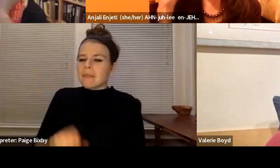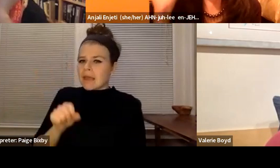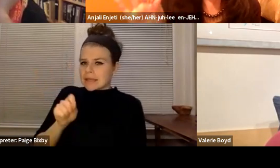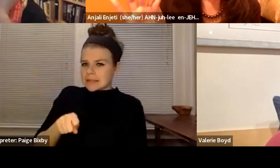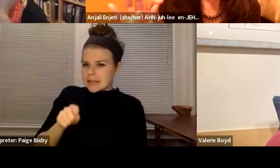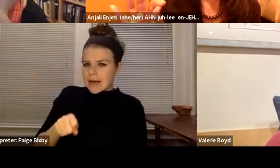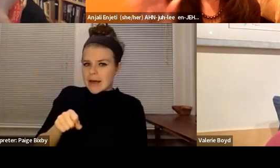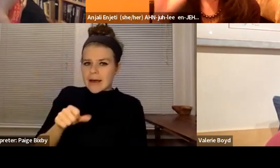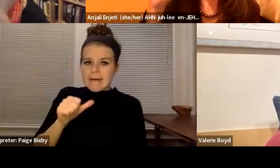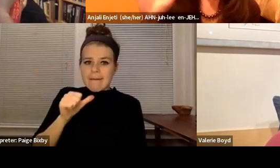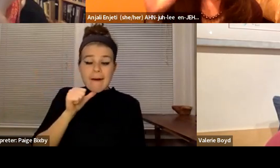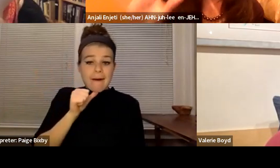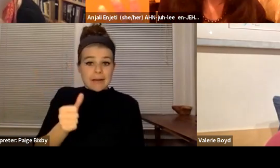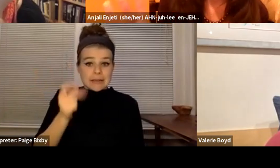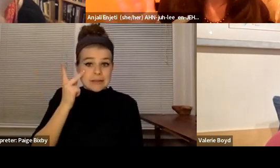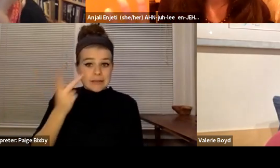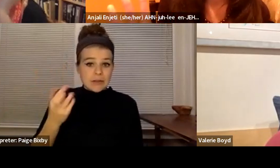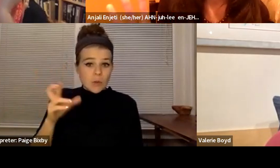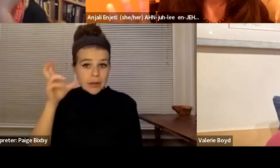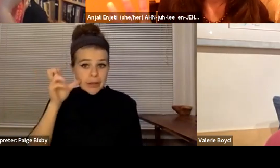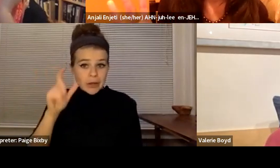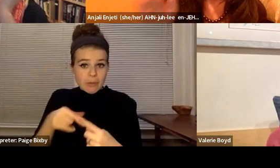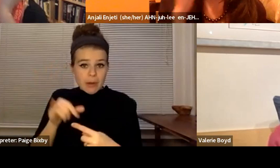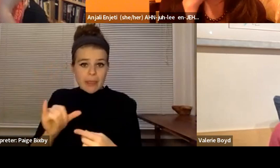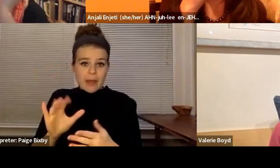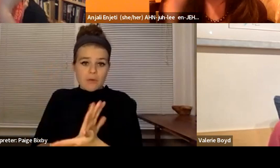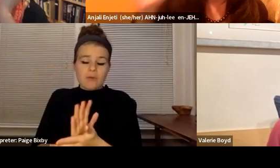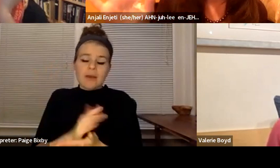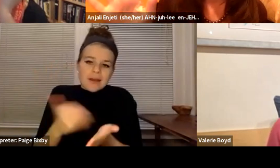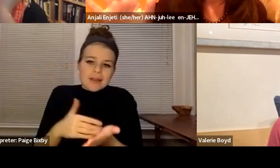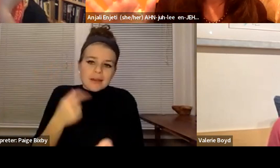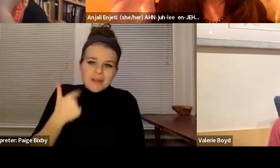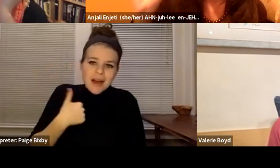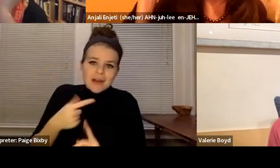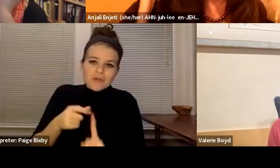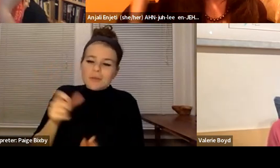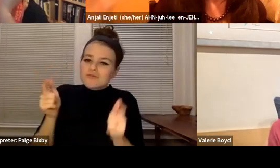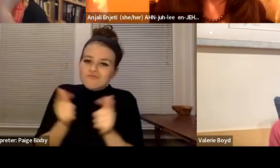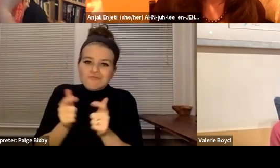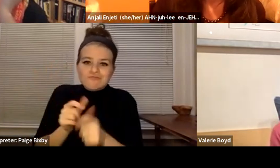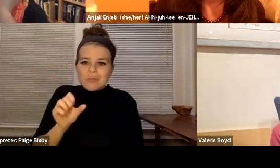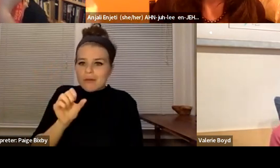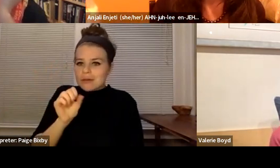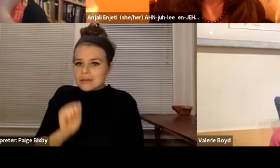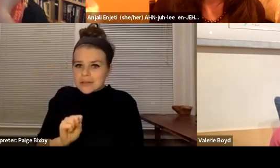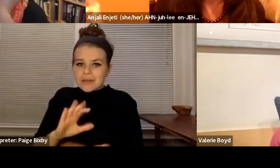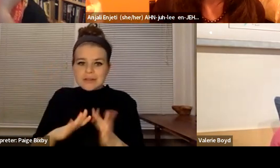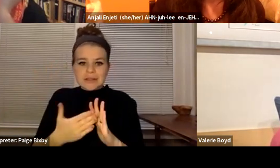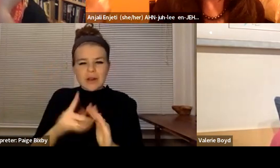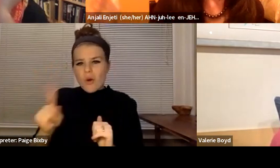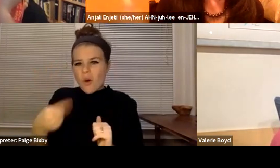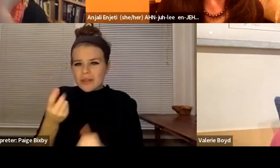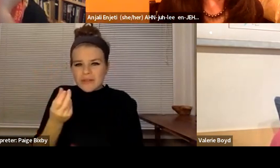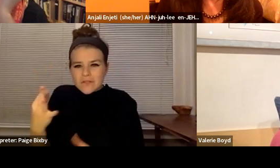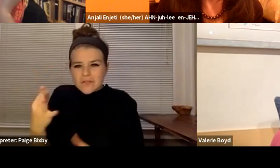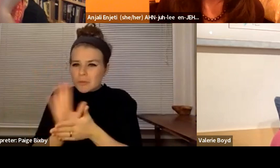or even hear of the movie. Again, I was in a small southern city. We had a handful of movie theaters that were only going to get the most mainstream